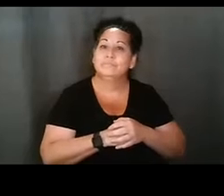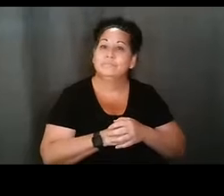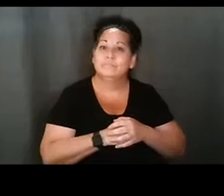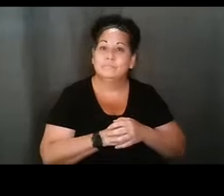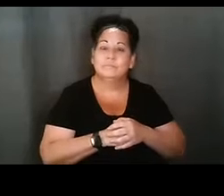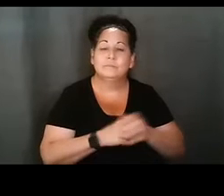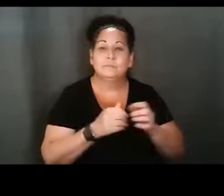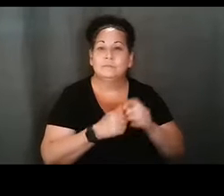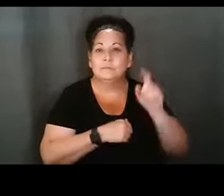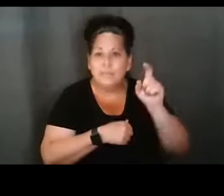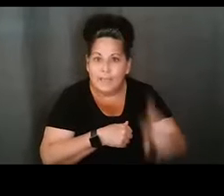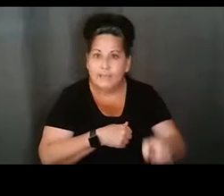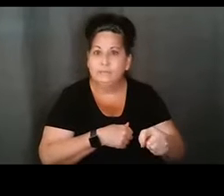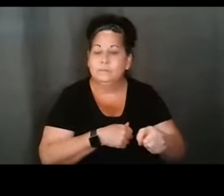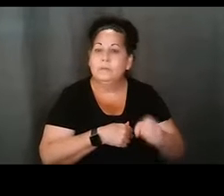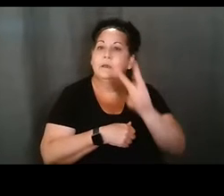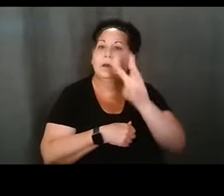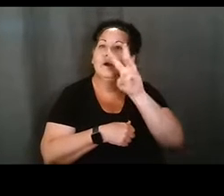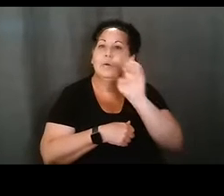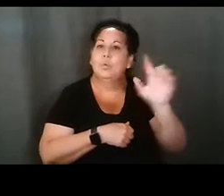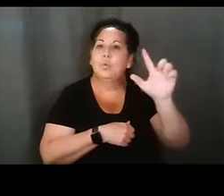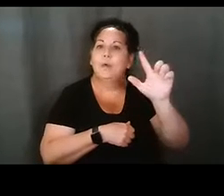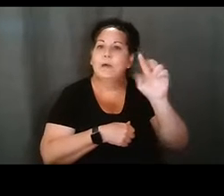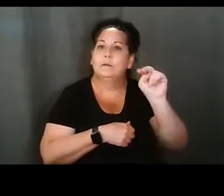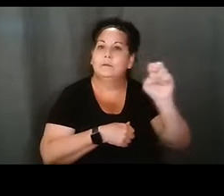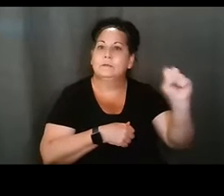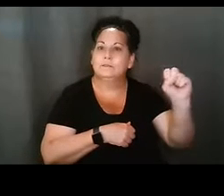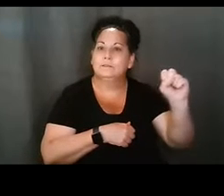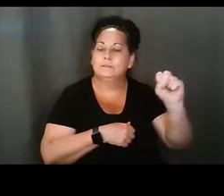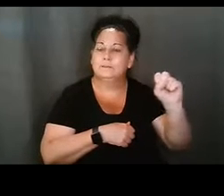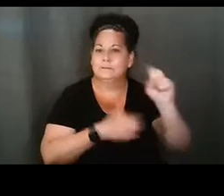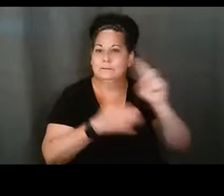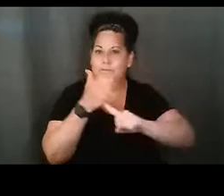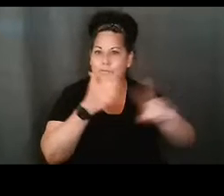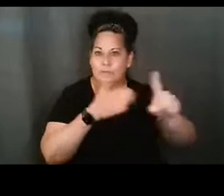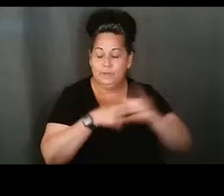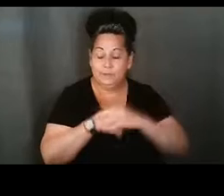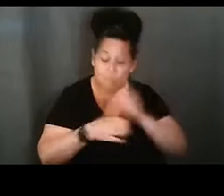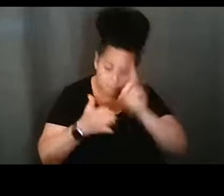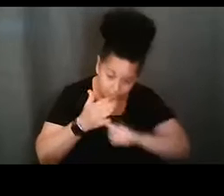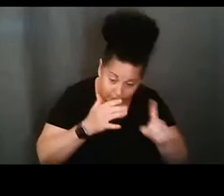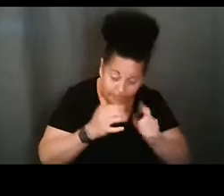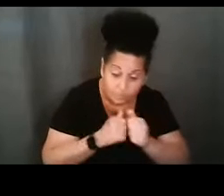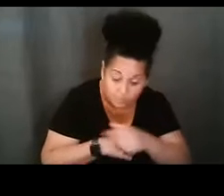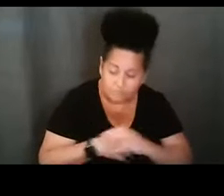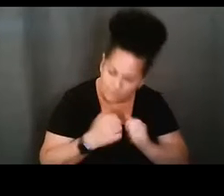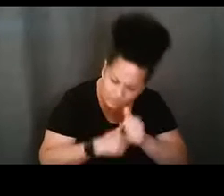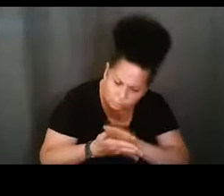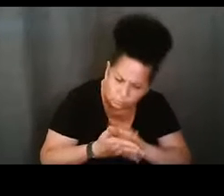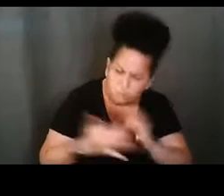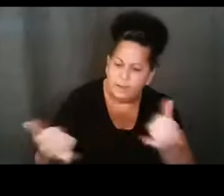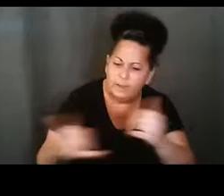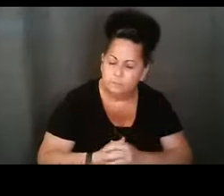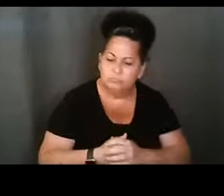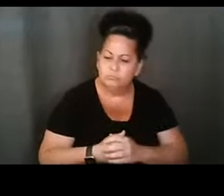it has to be what we call a wellness check, a daily wellness check, where I'm going to check in with you. Well, how was school today? Or what